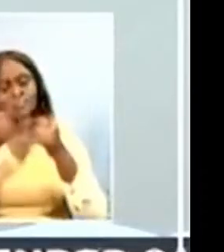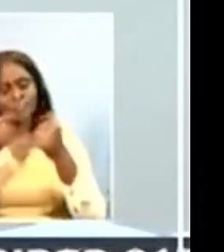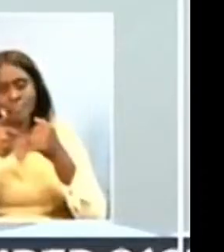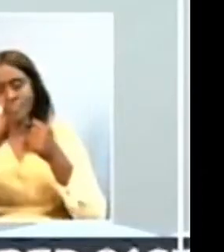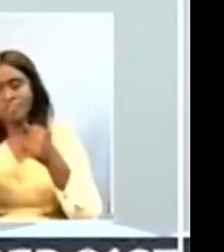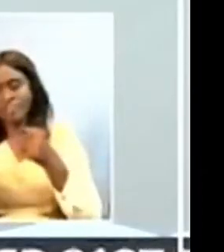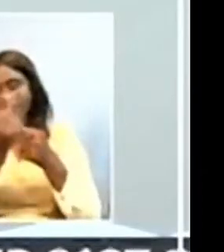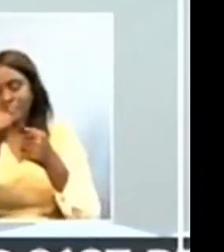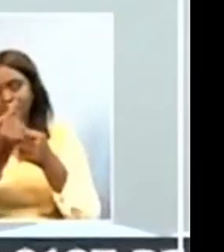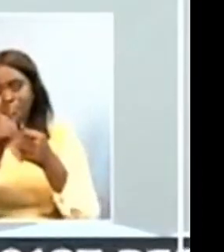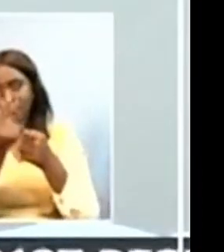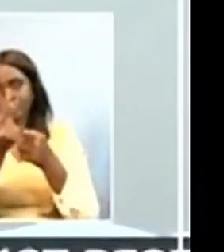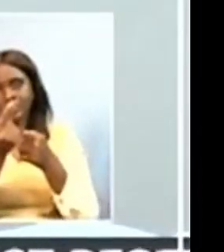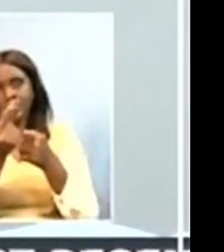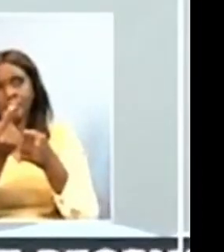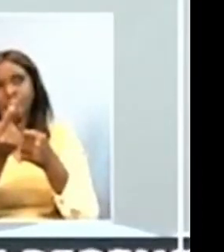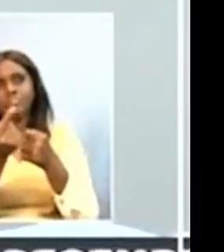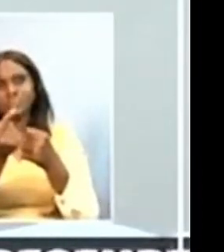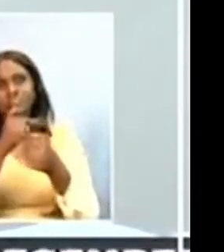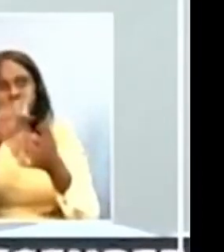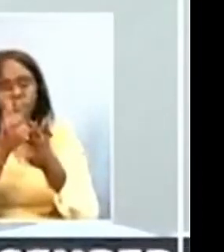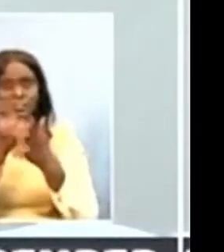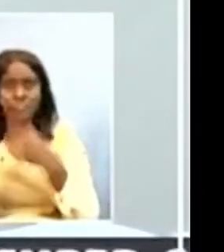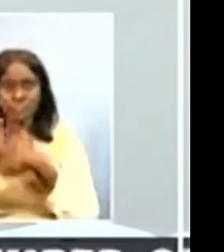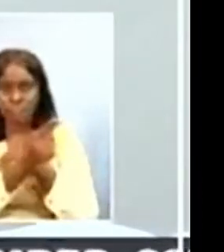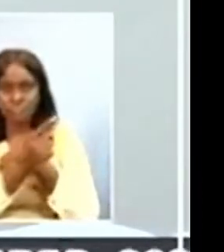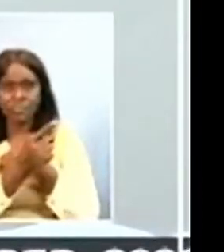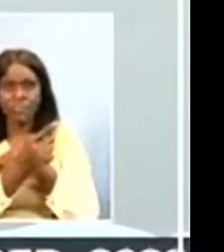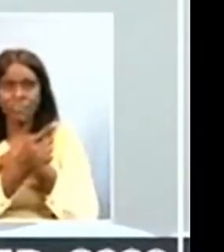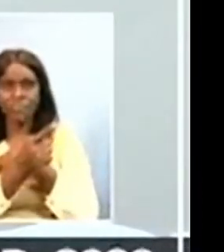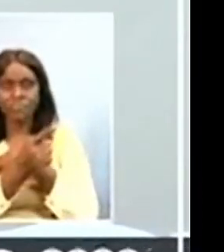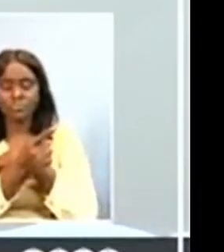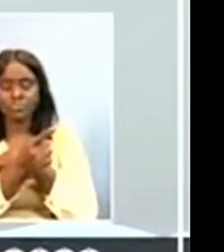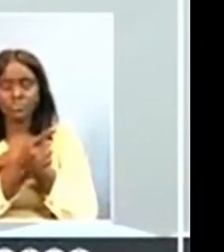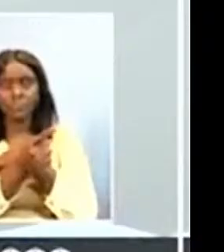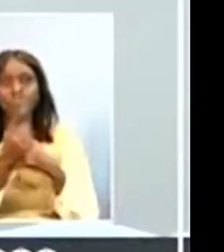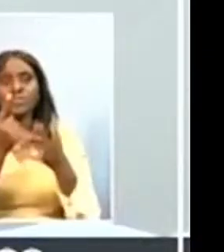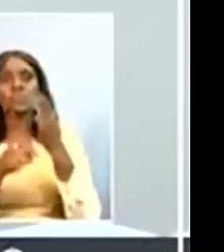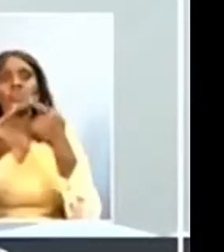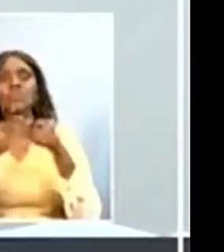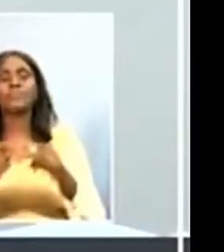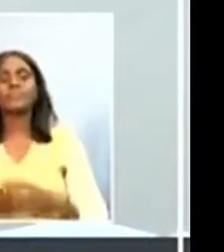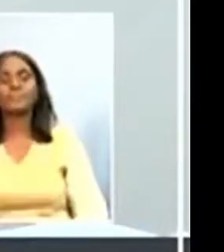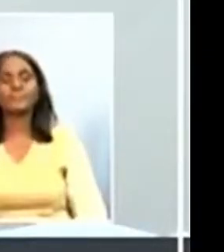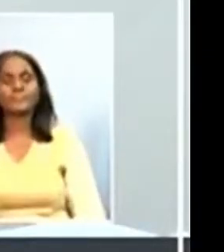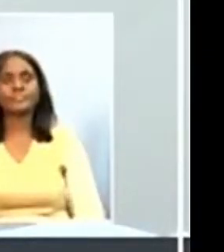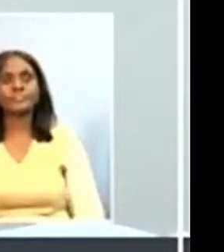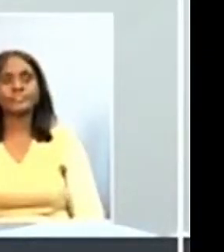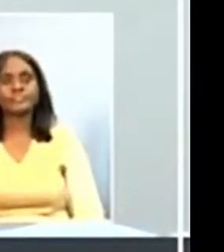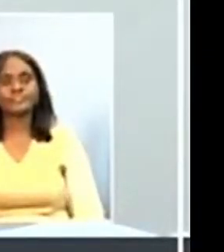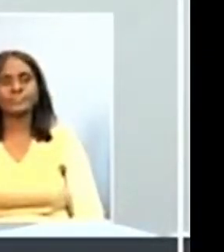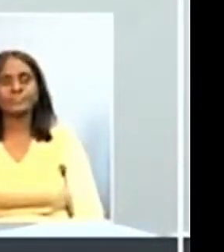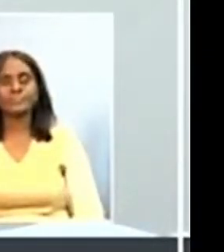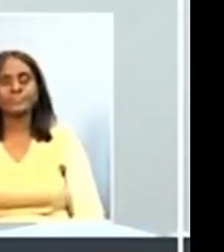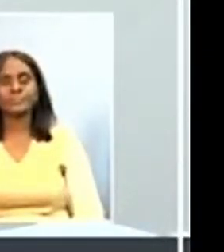your own. It's an indictment to all of you. What has happened?